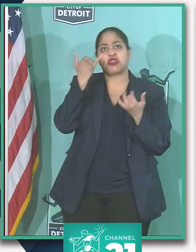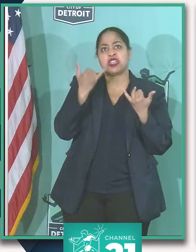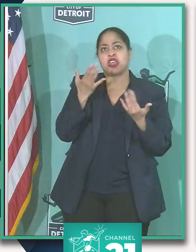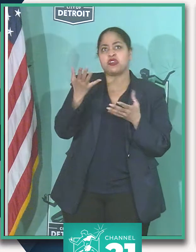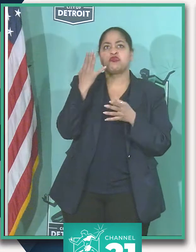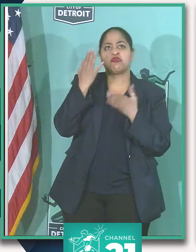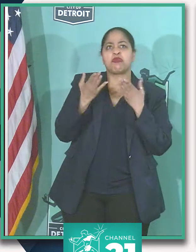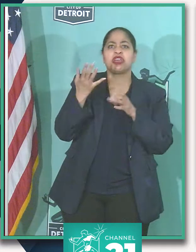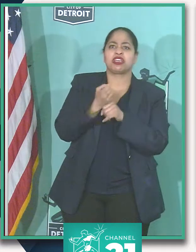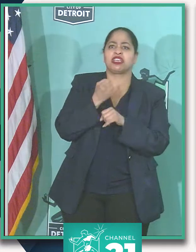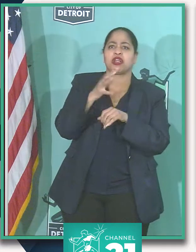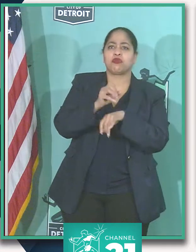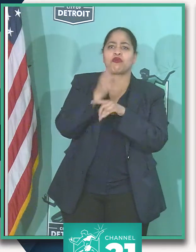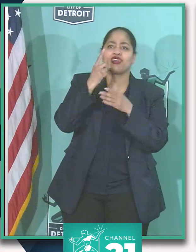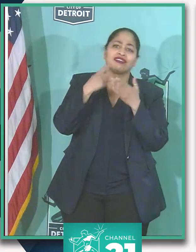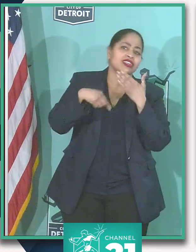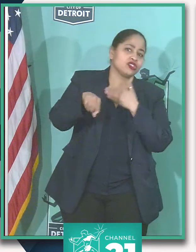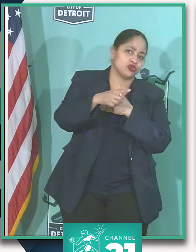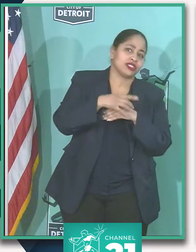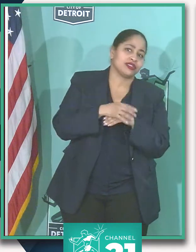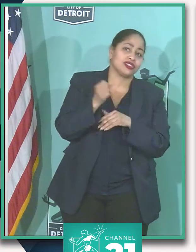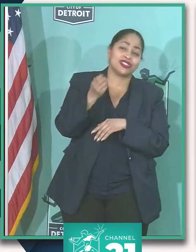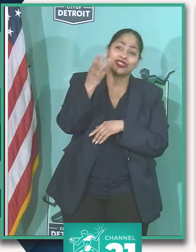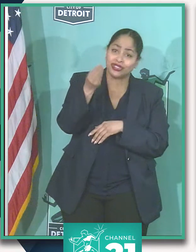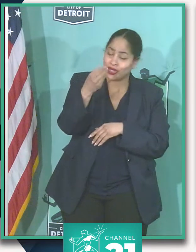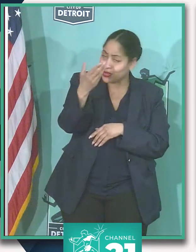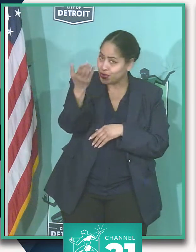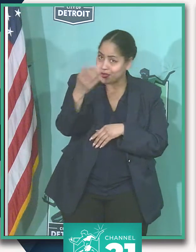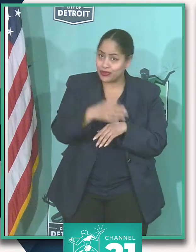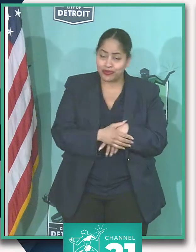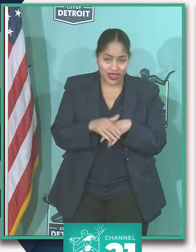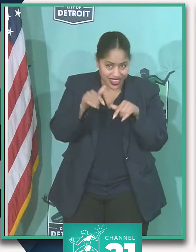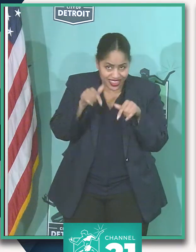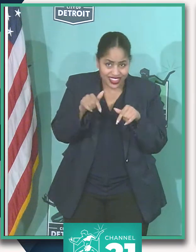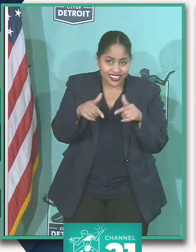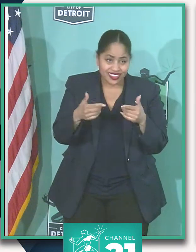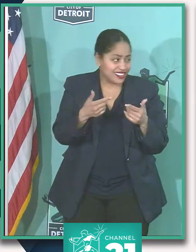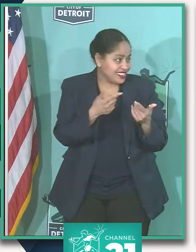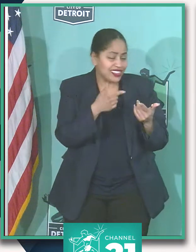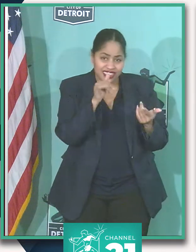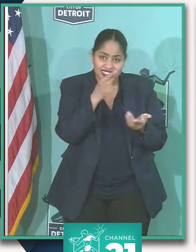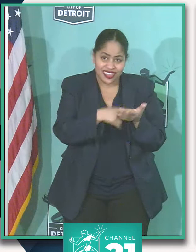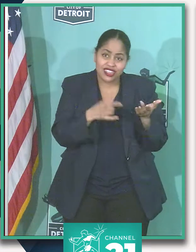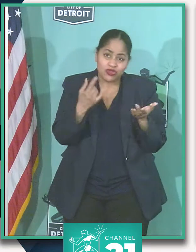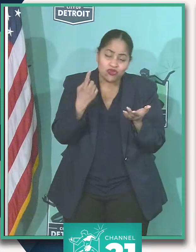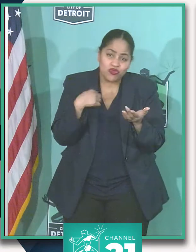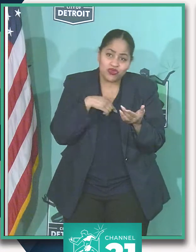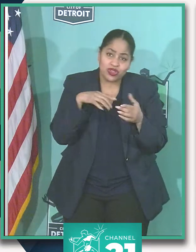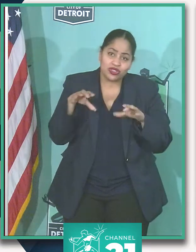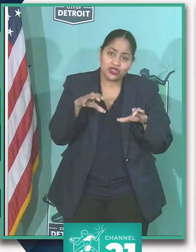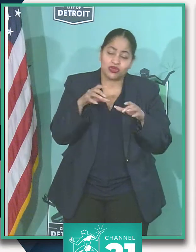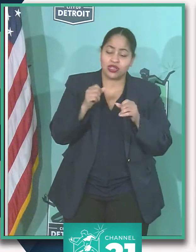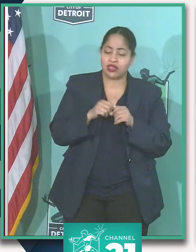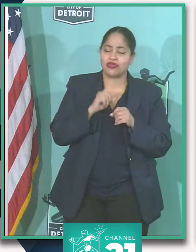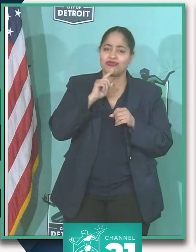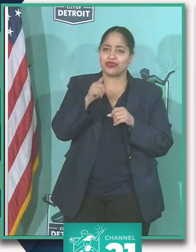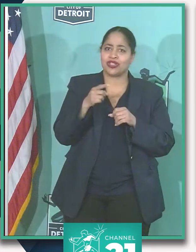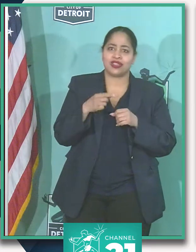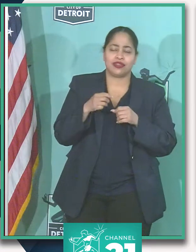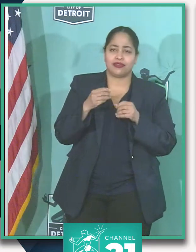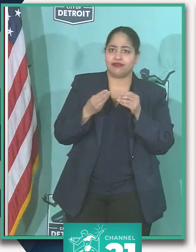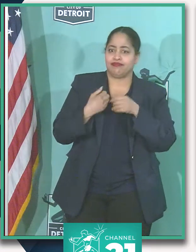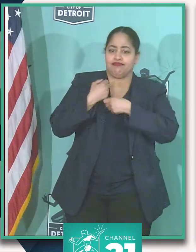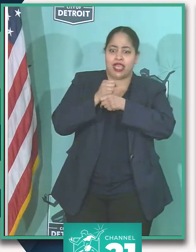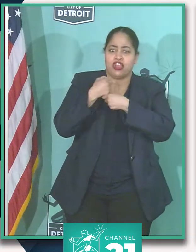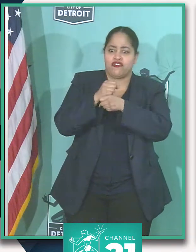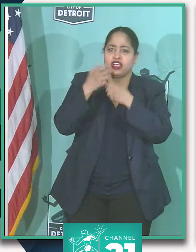next week. And so this is what we're going to do. The expansion of the manufacturing is going phenomenally